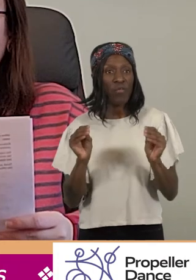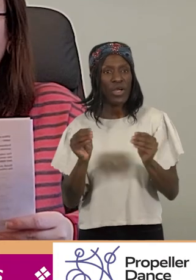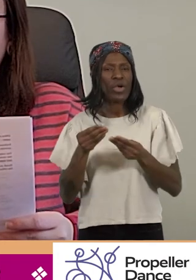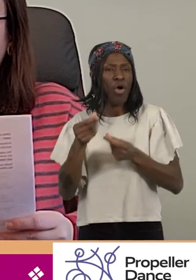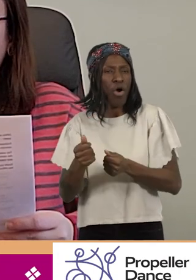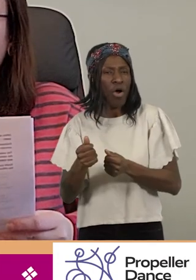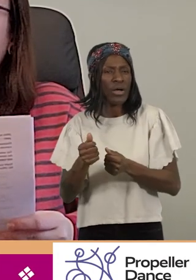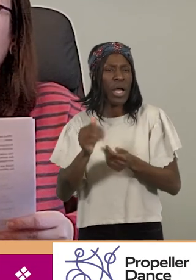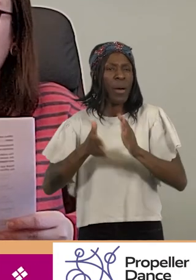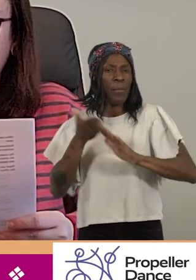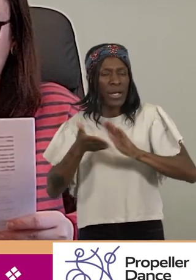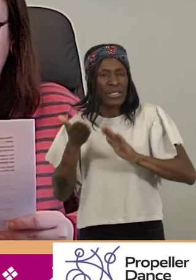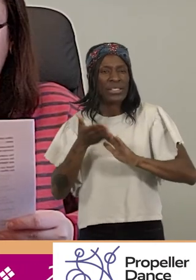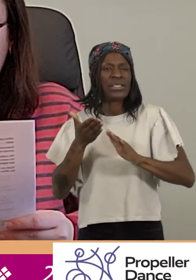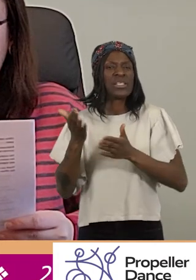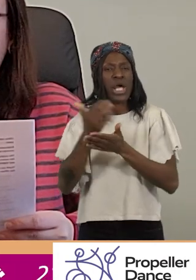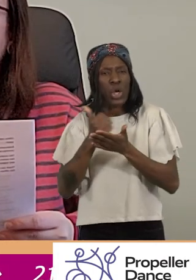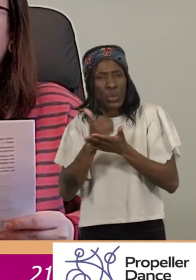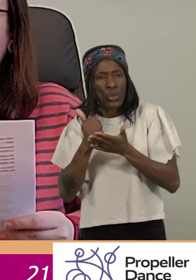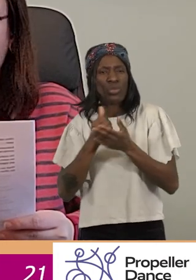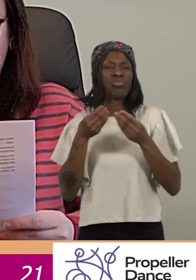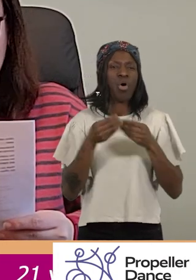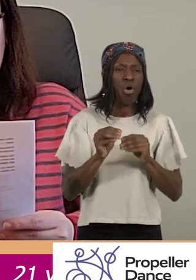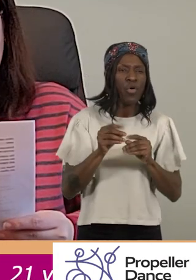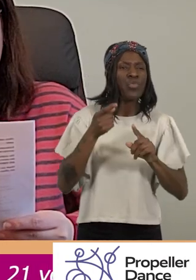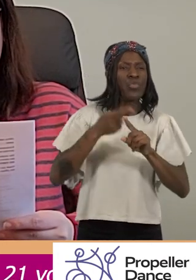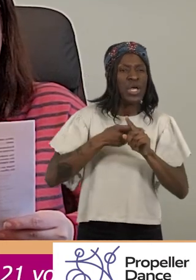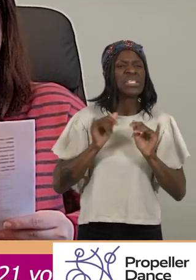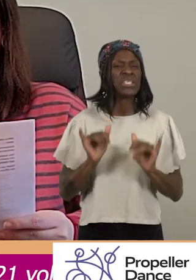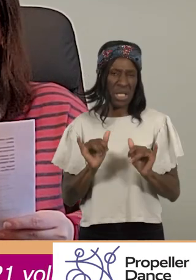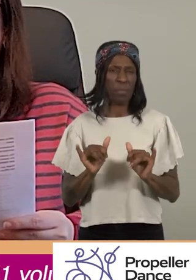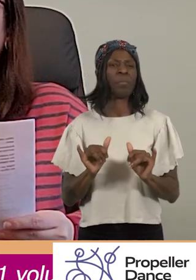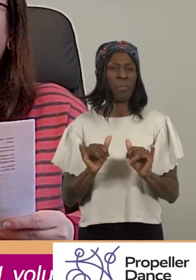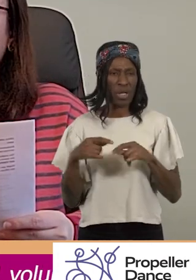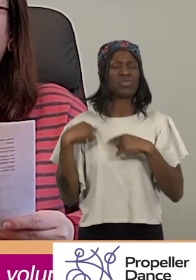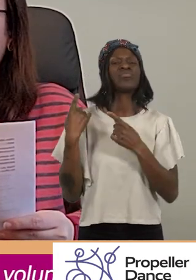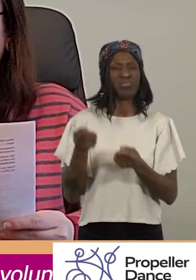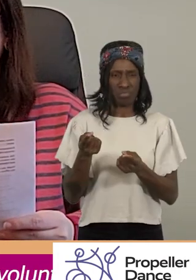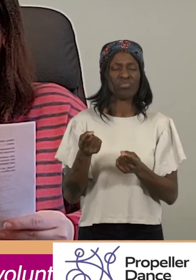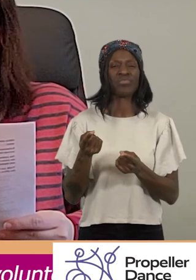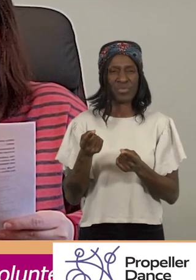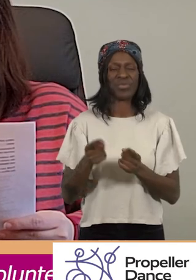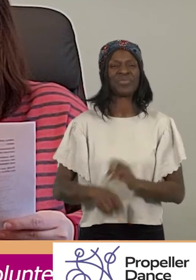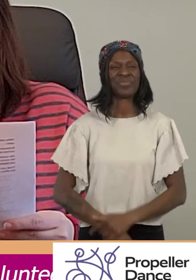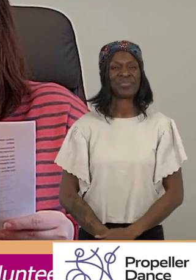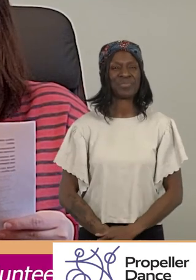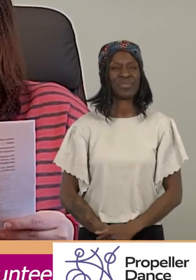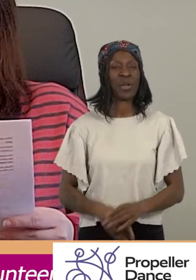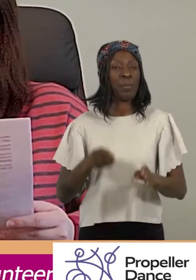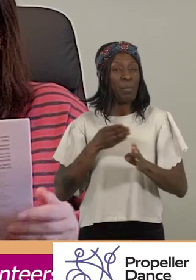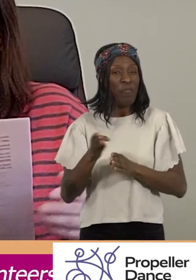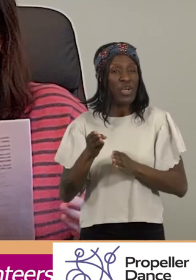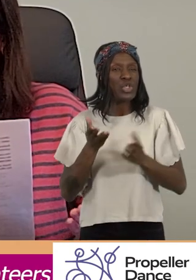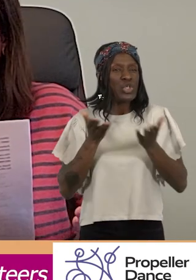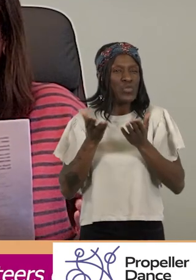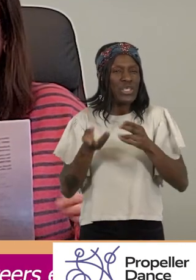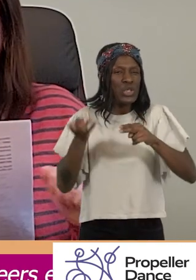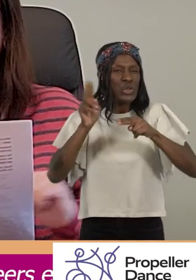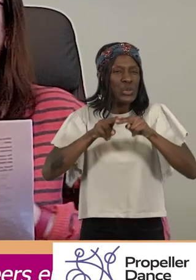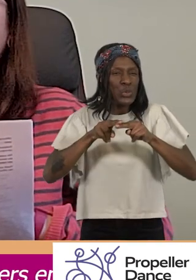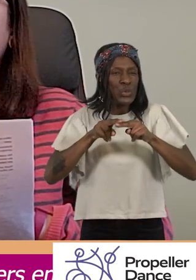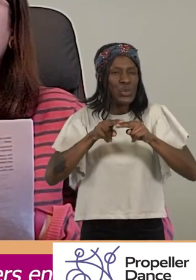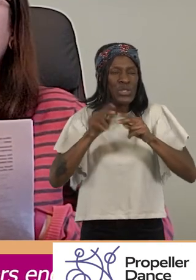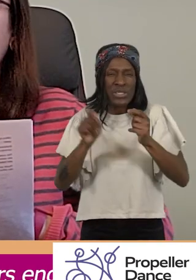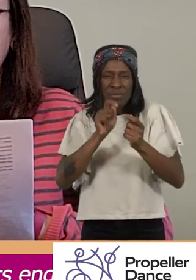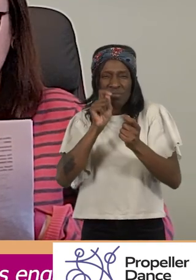Office costs, which include administrative salaries and office rent, remain similar to previous years. Professional services